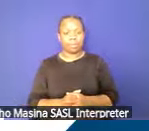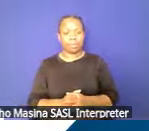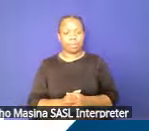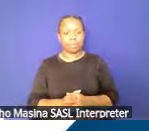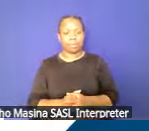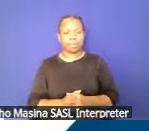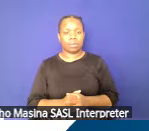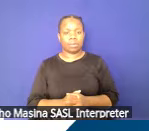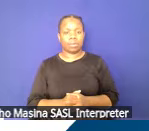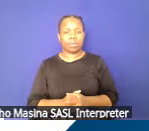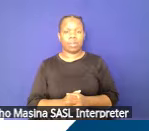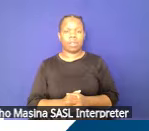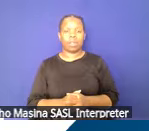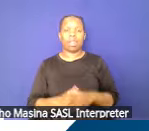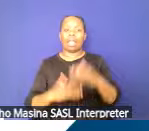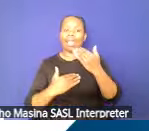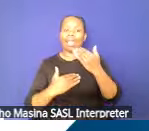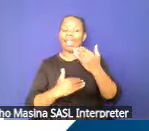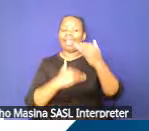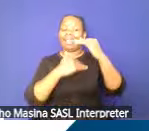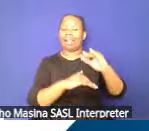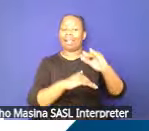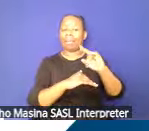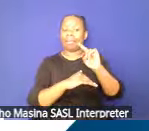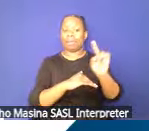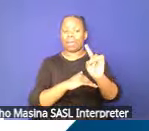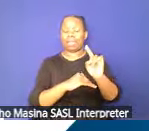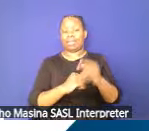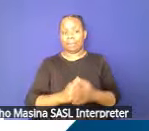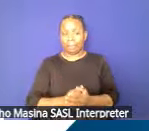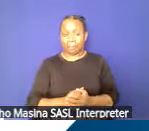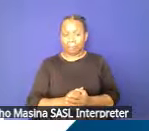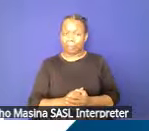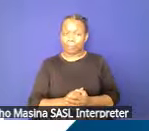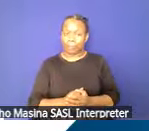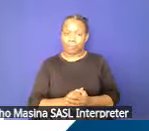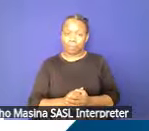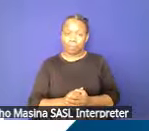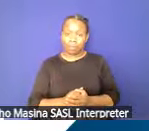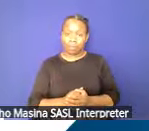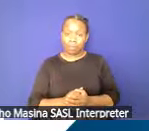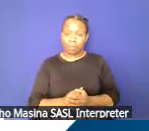And the limitation, ladies and gentlemen, is this, that